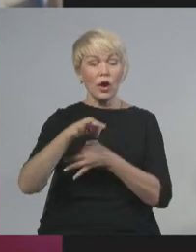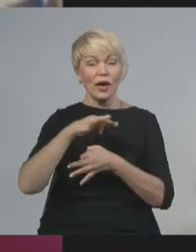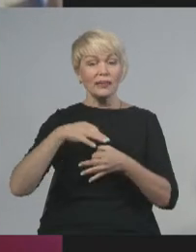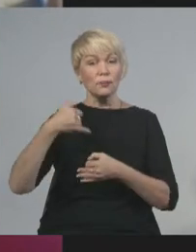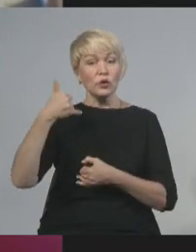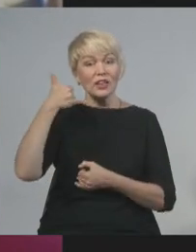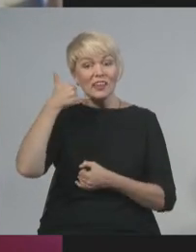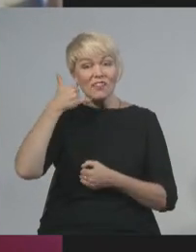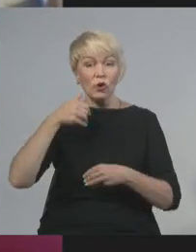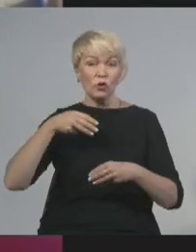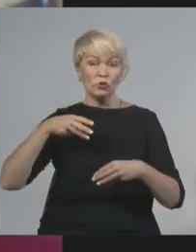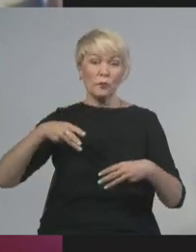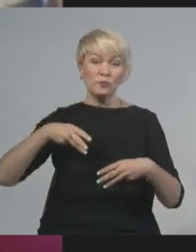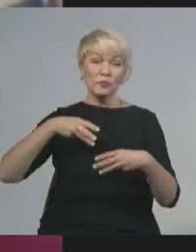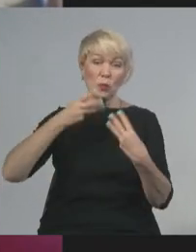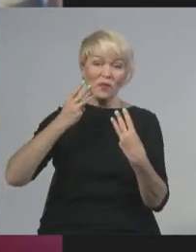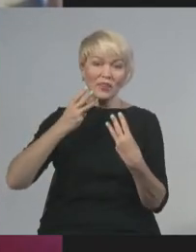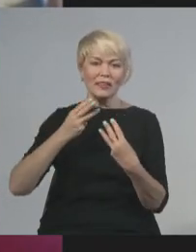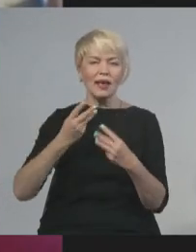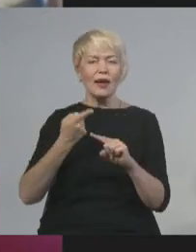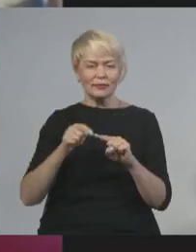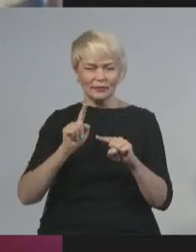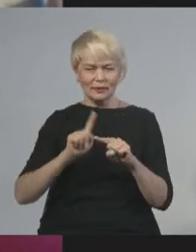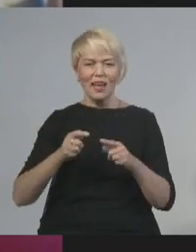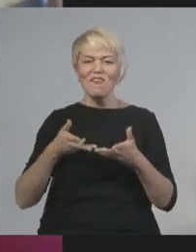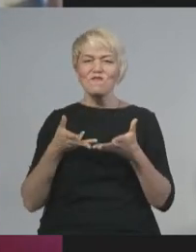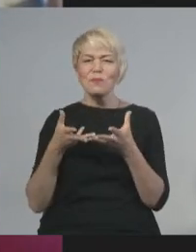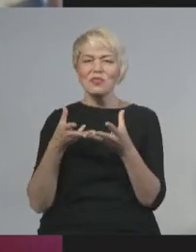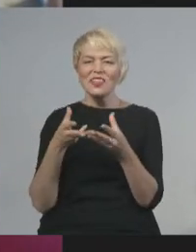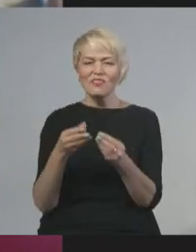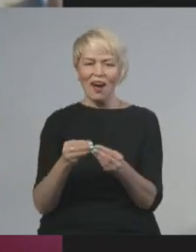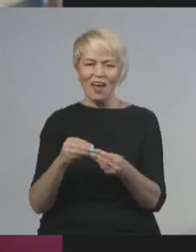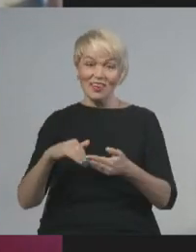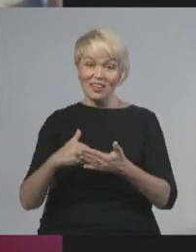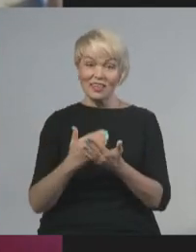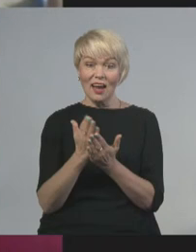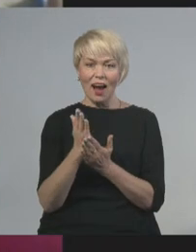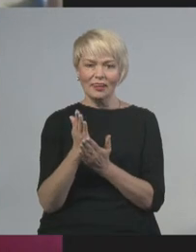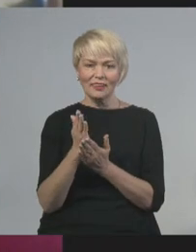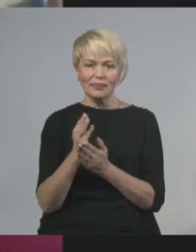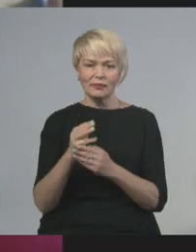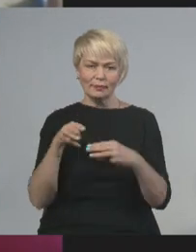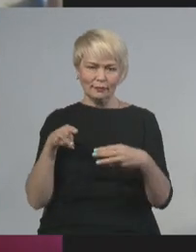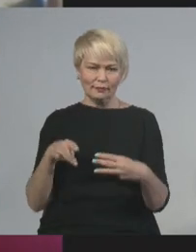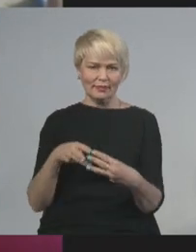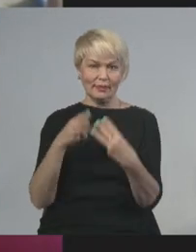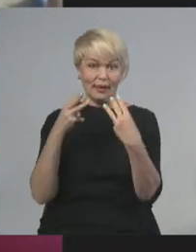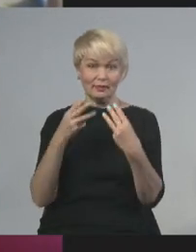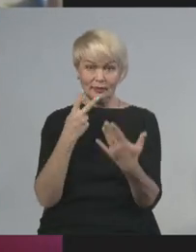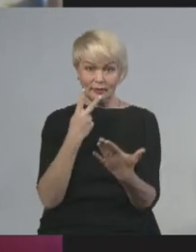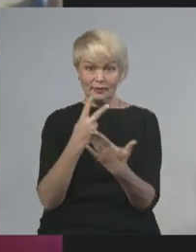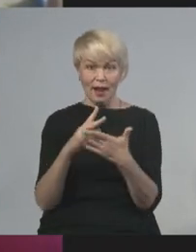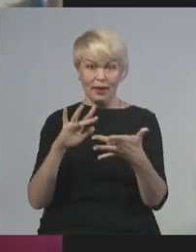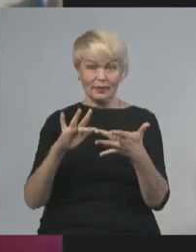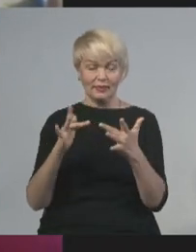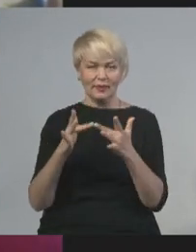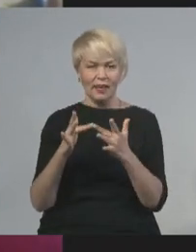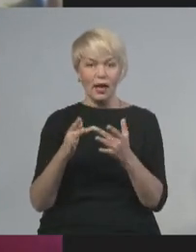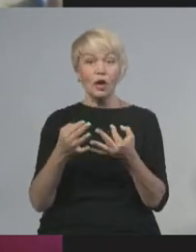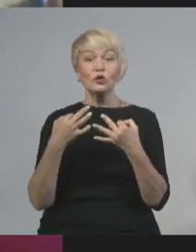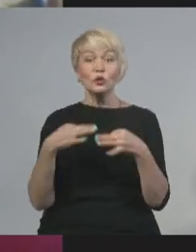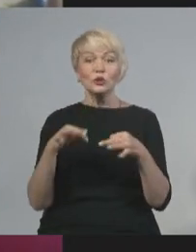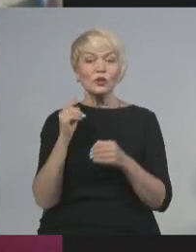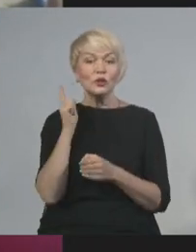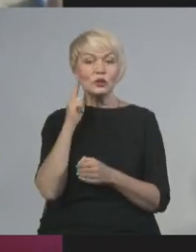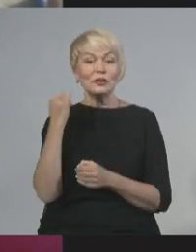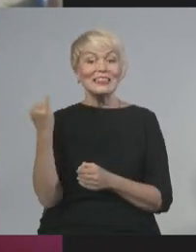some journalists opened their eyes to to more interesting voices uh to and and saw the advantage of of